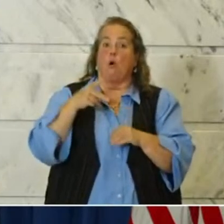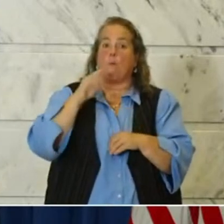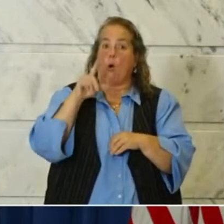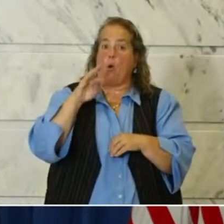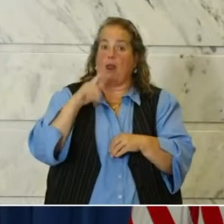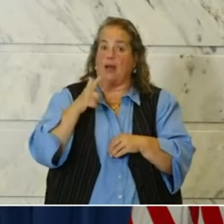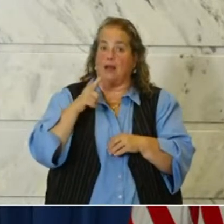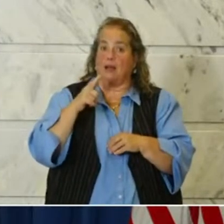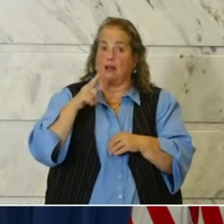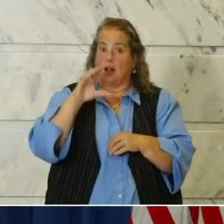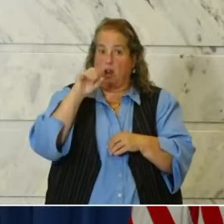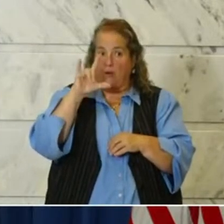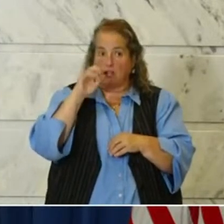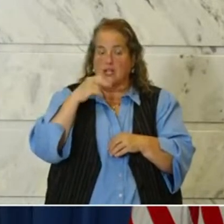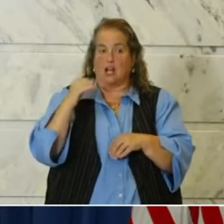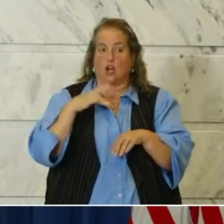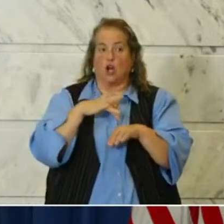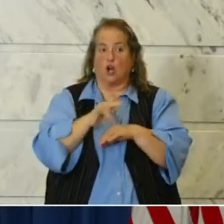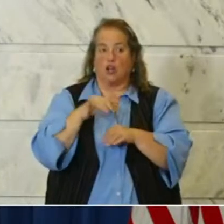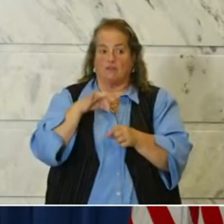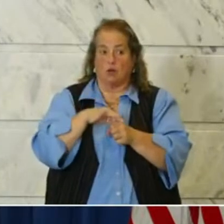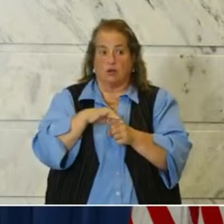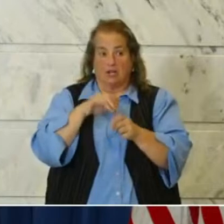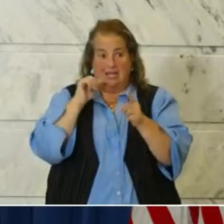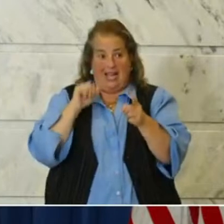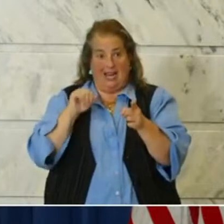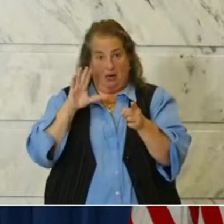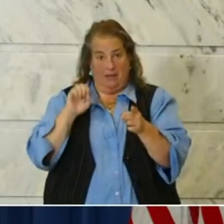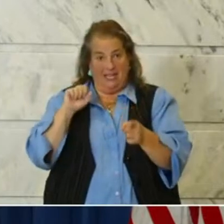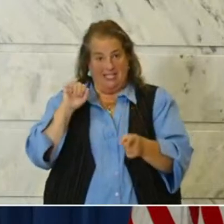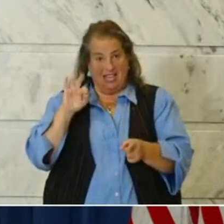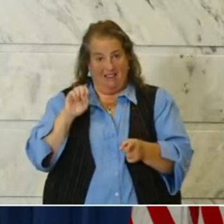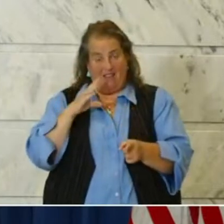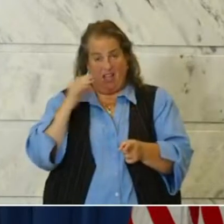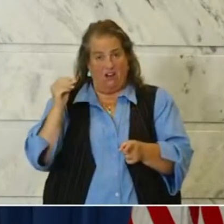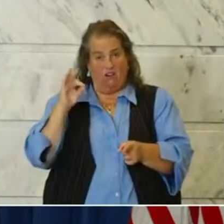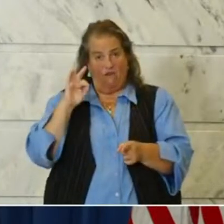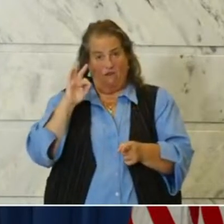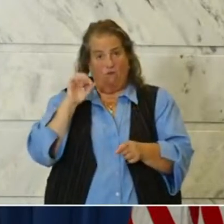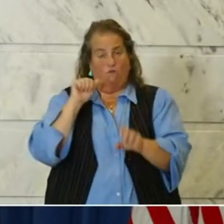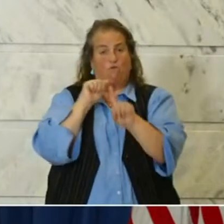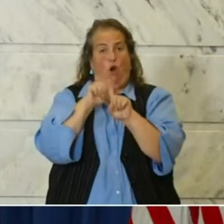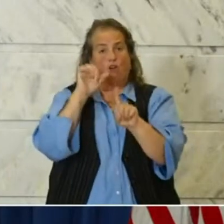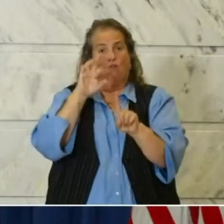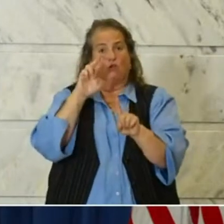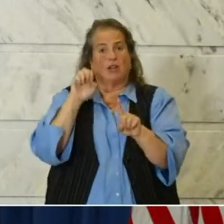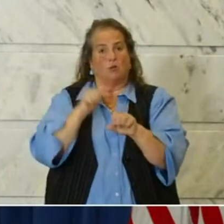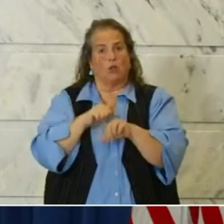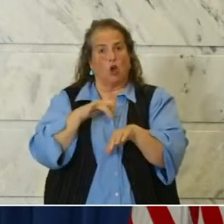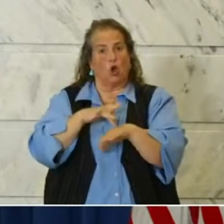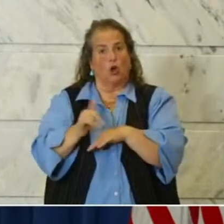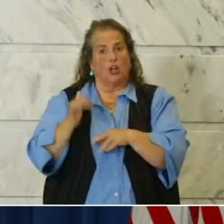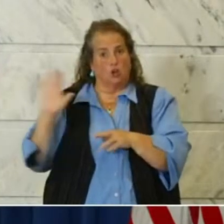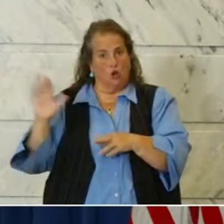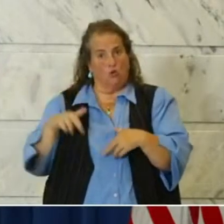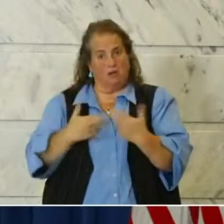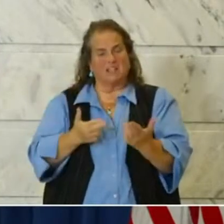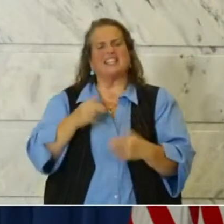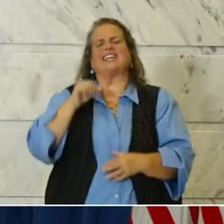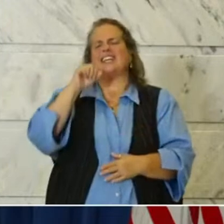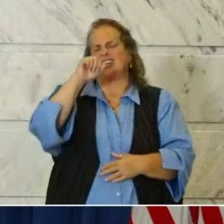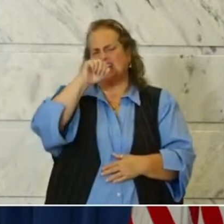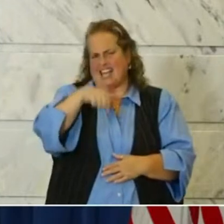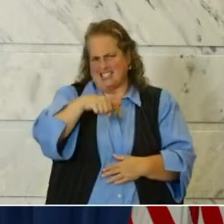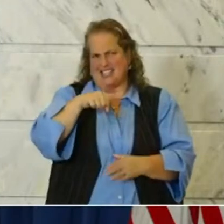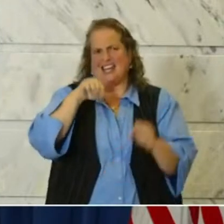locations and early voting. Can it be safe and can it be fraud-free doing it with these recommendations? Yes, it can be safe. It can be as